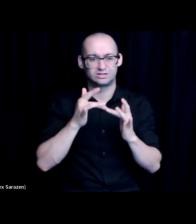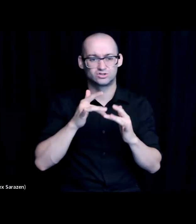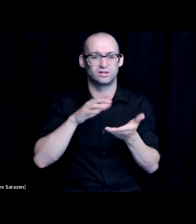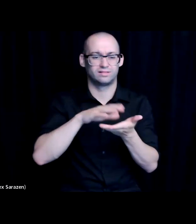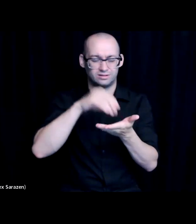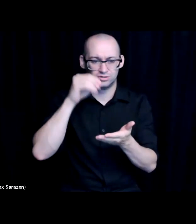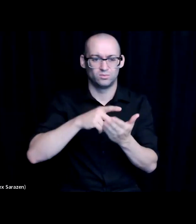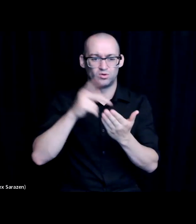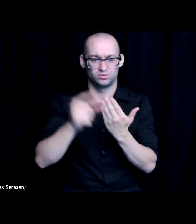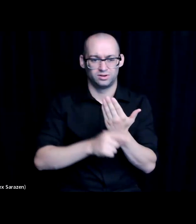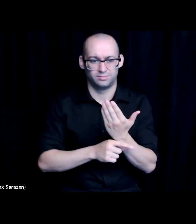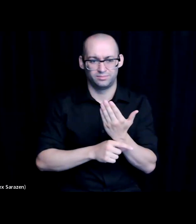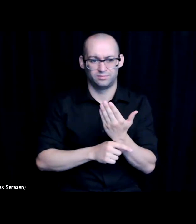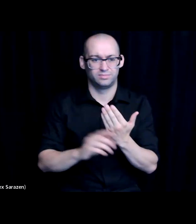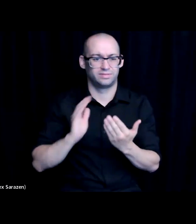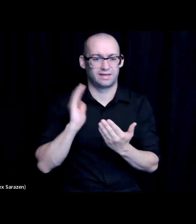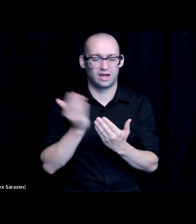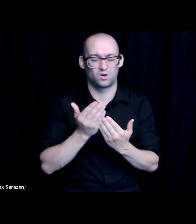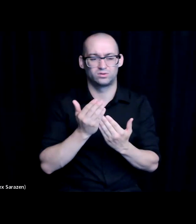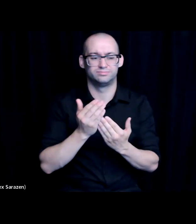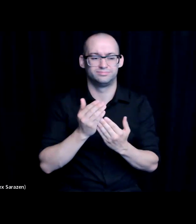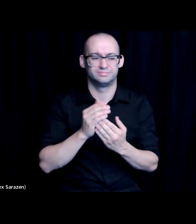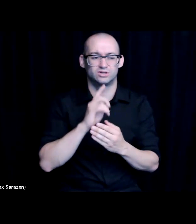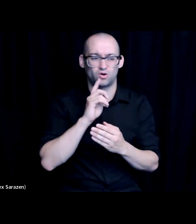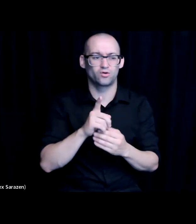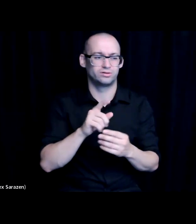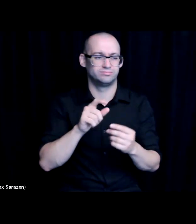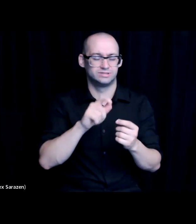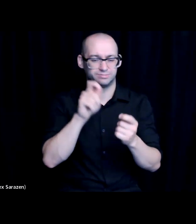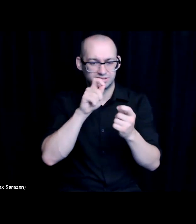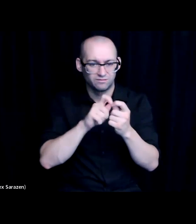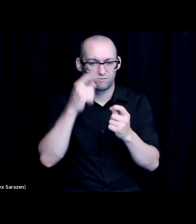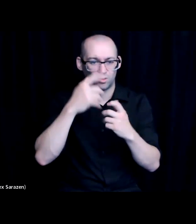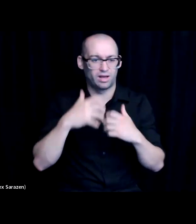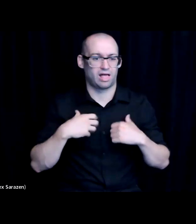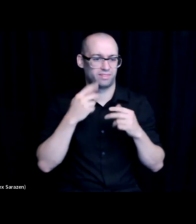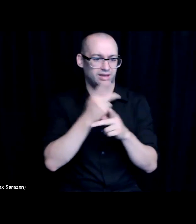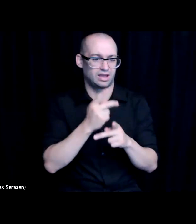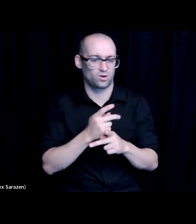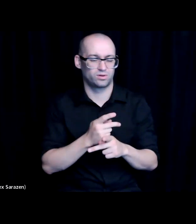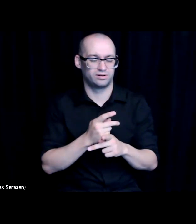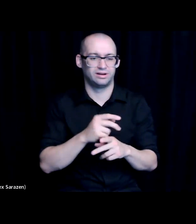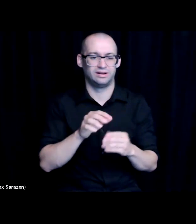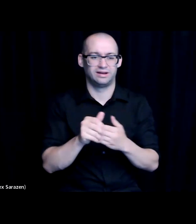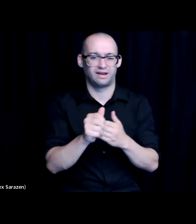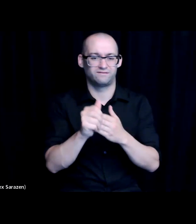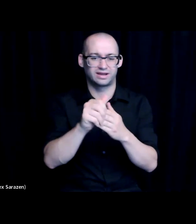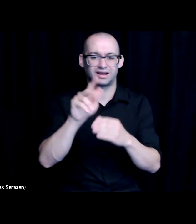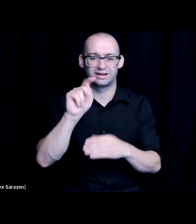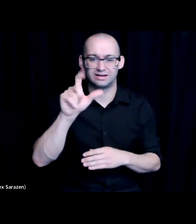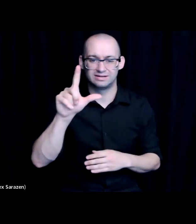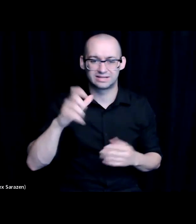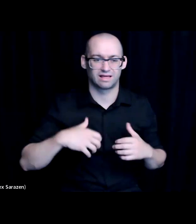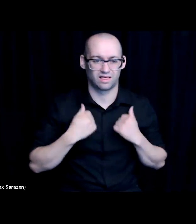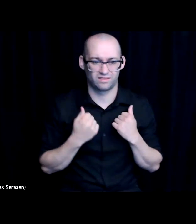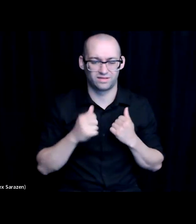programs that are tailored and specific for healthcare, navigating telehealth, navigating health insurance enrollment forms